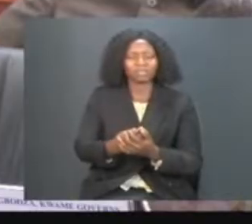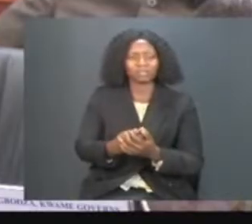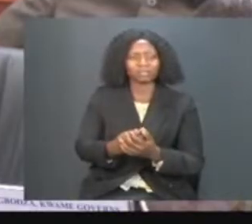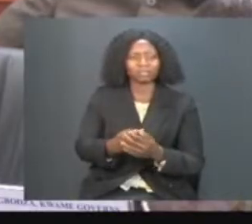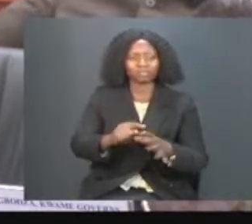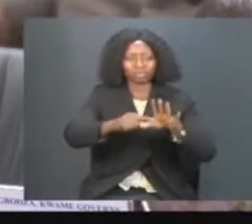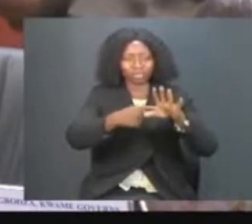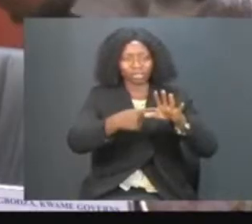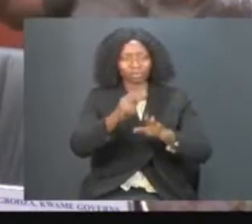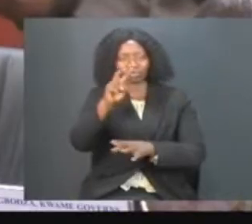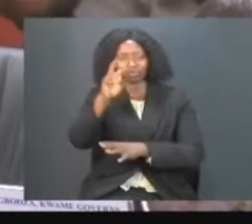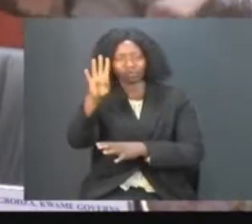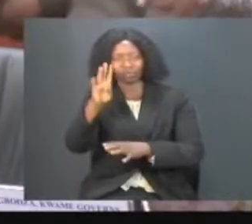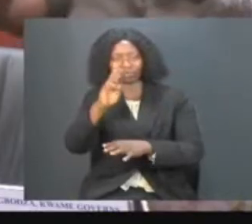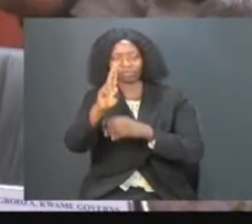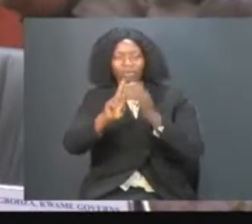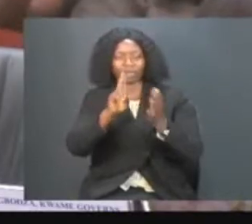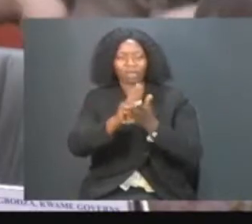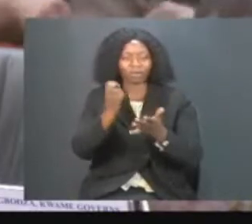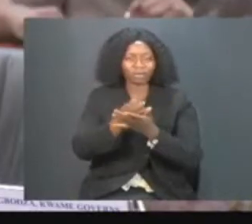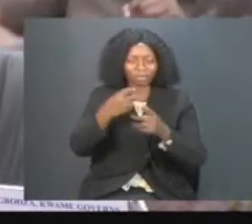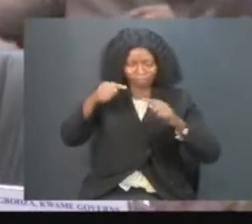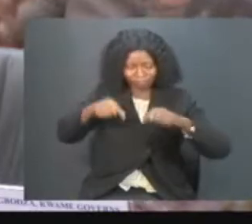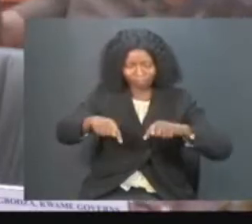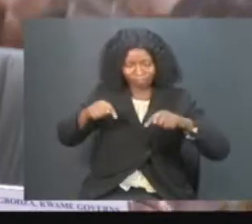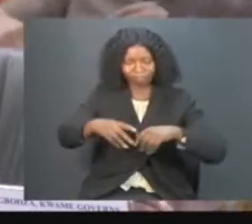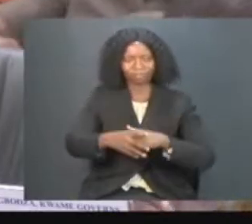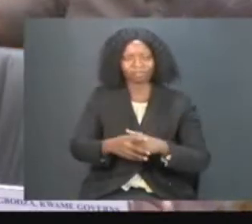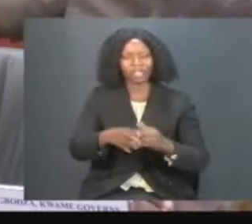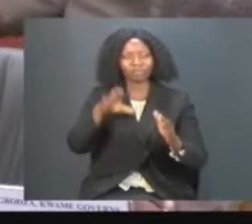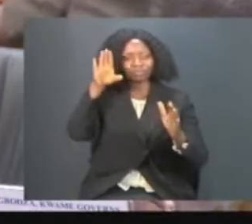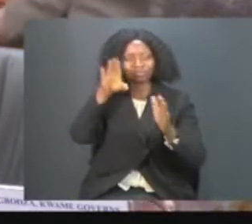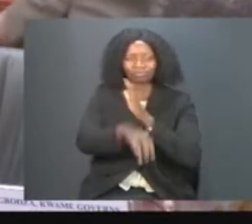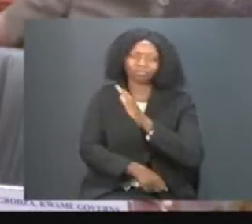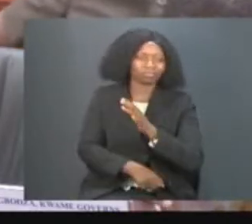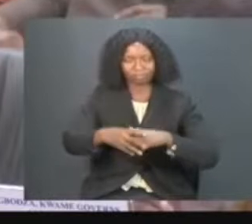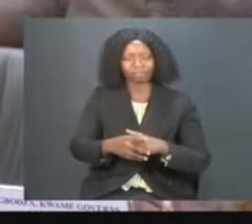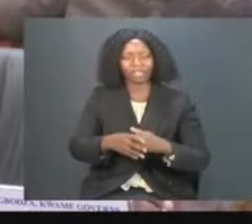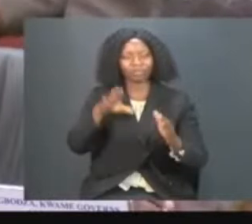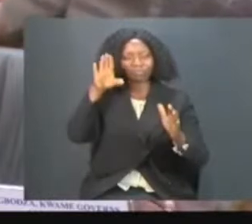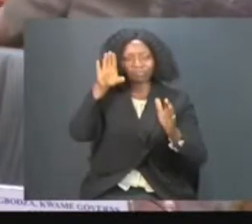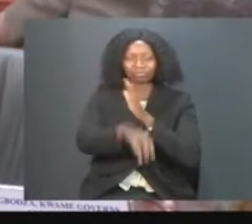implement 24-hour economy. This is a time that it is cheaper to import